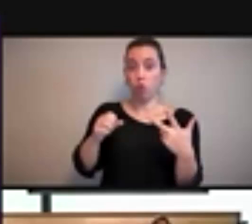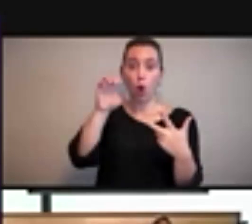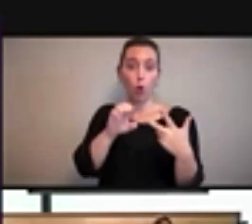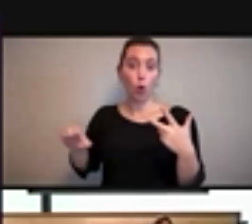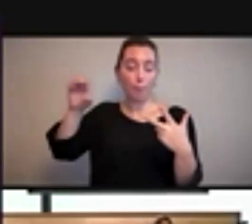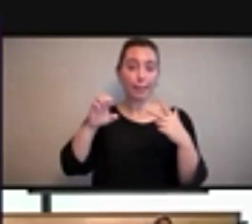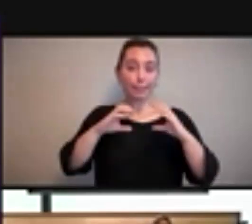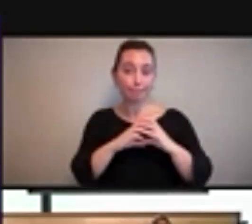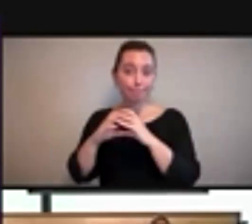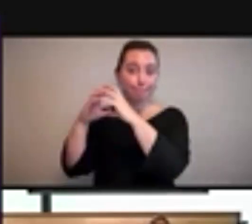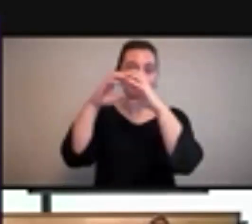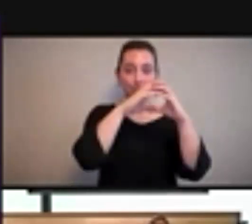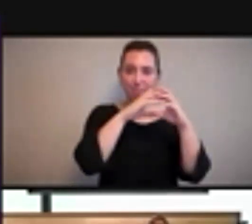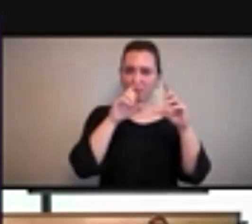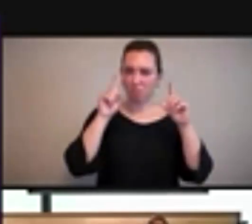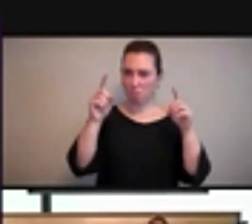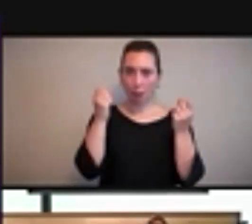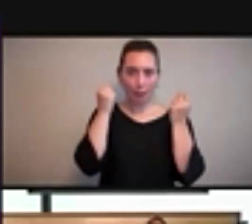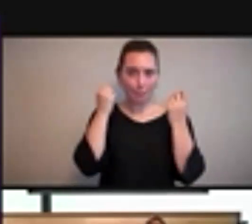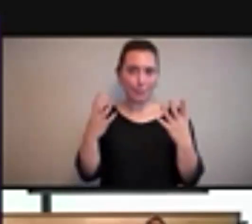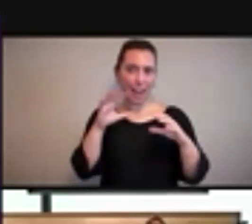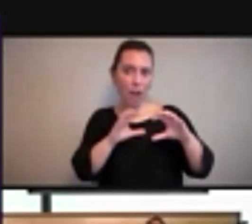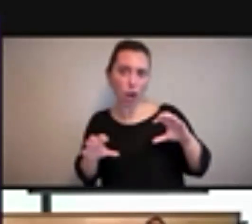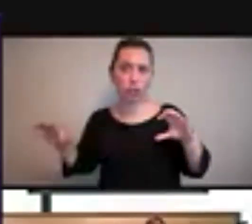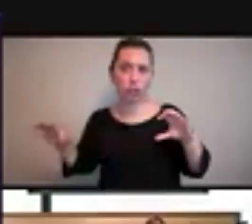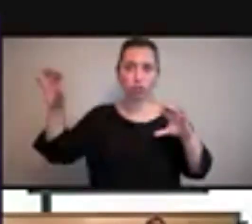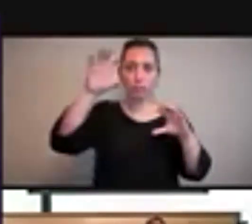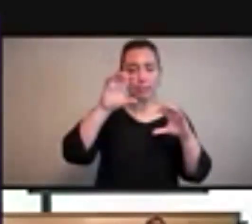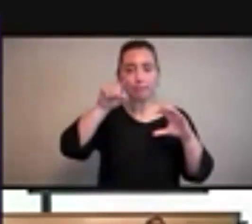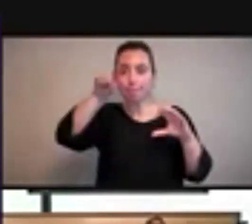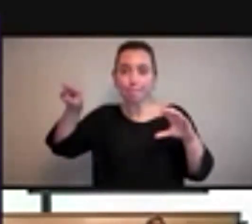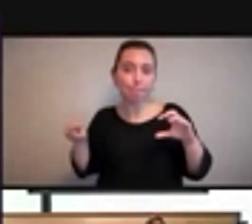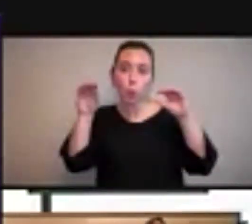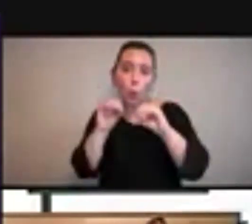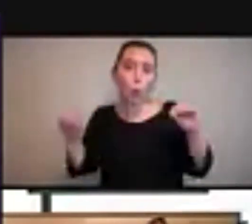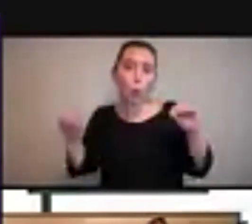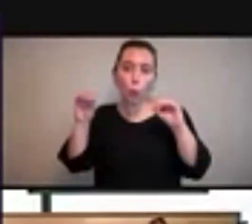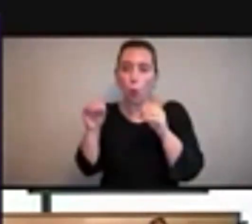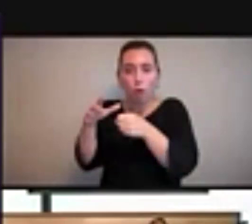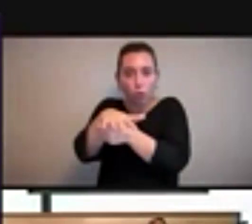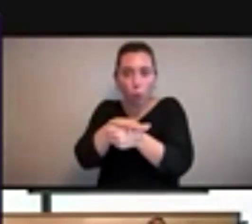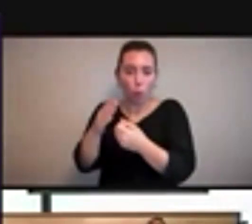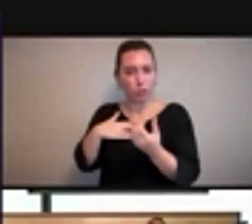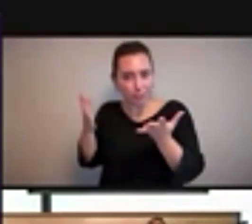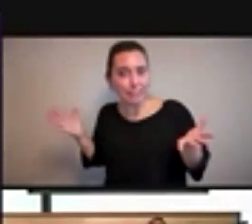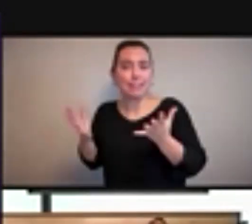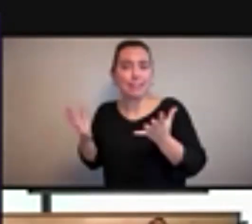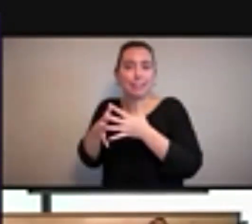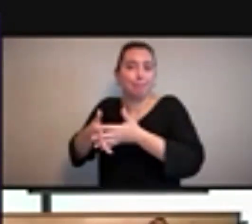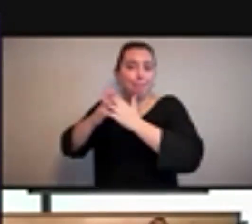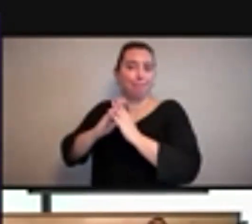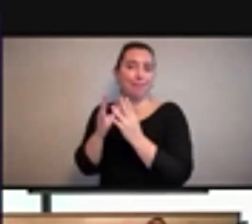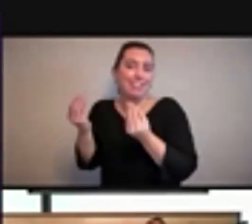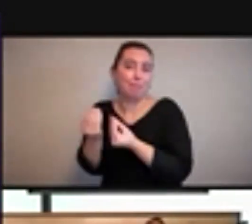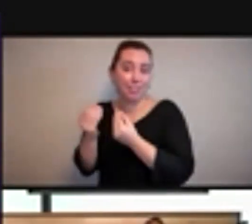region, we still have many countries where we do not have local activities yet. So, and that is why we